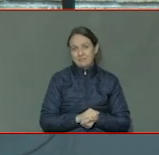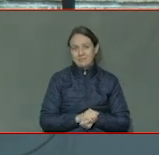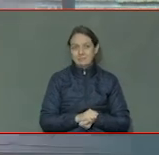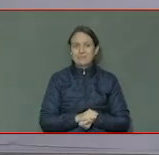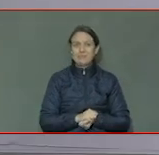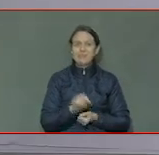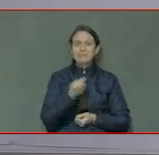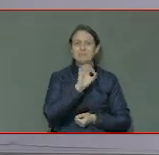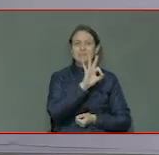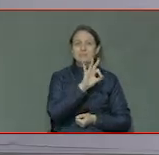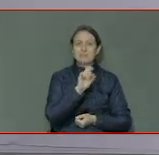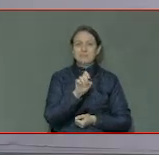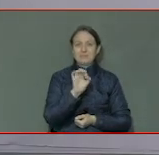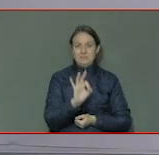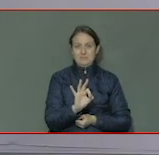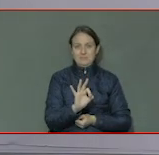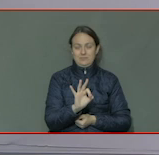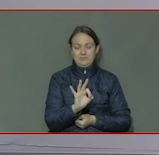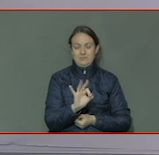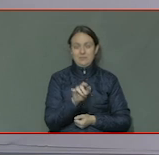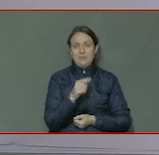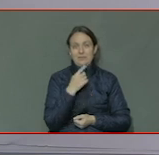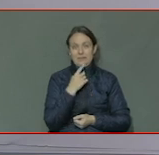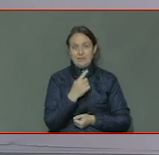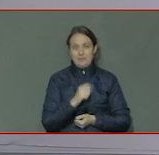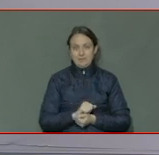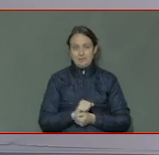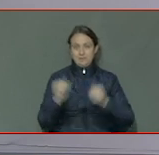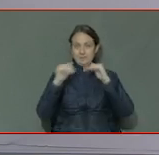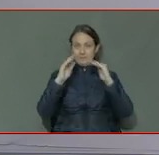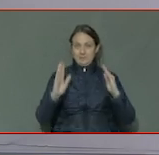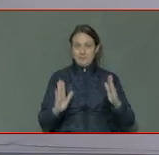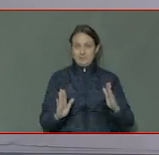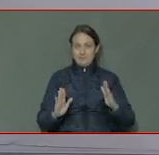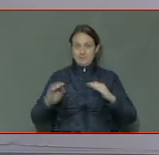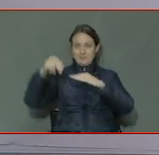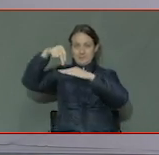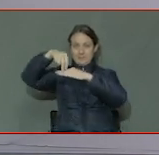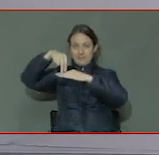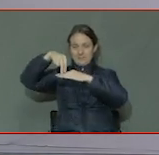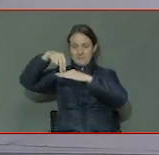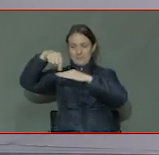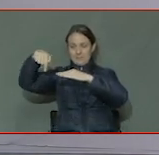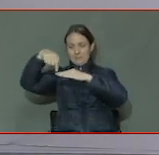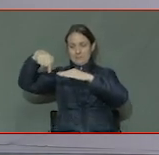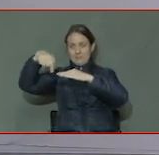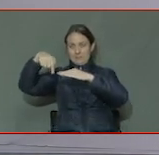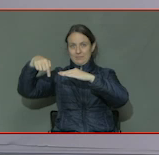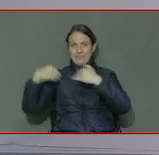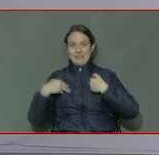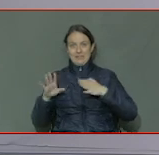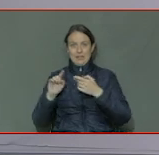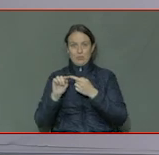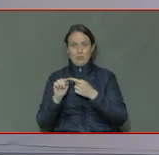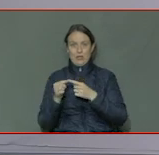Okay, then 3.3, now they ask, take the edge of the roof as your reference point. Boys and girls, there's